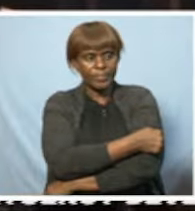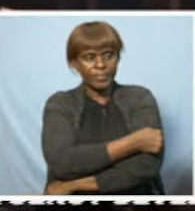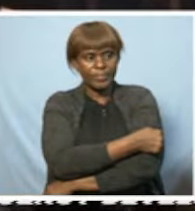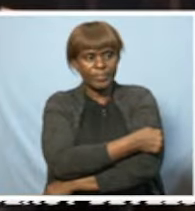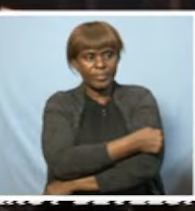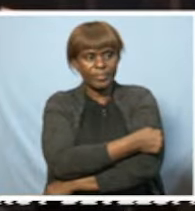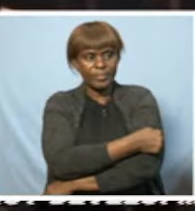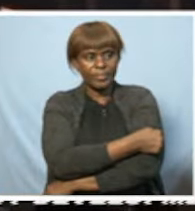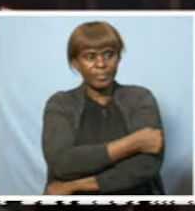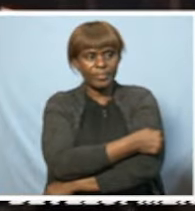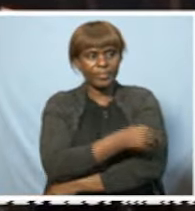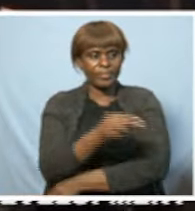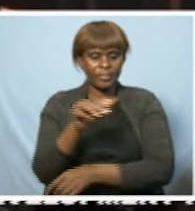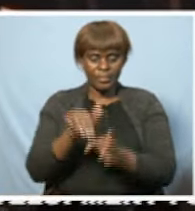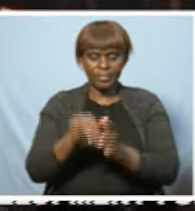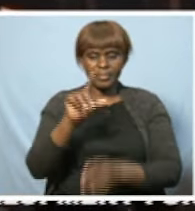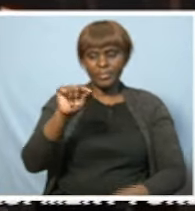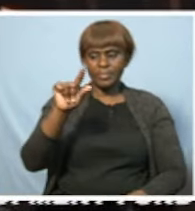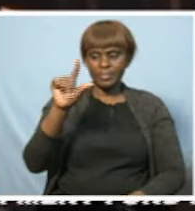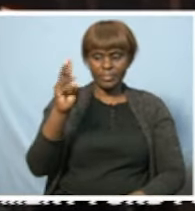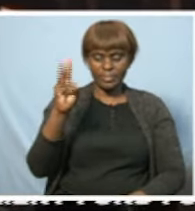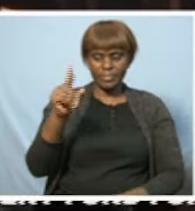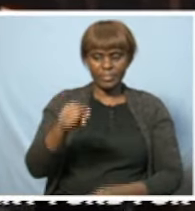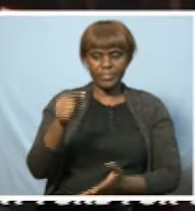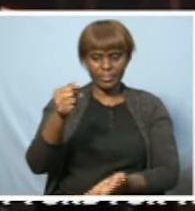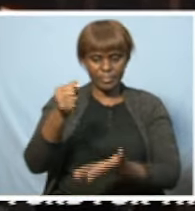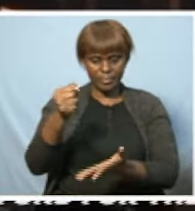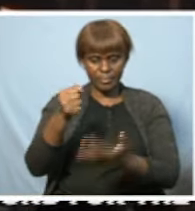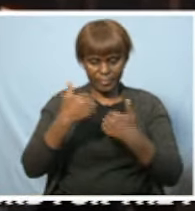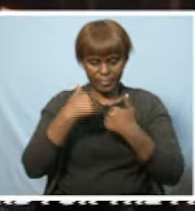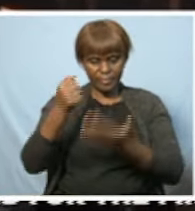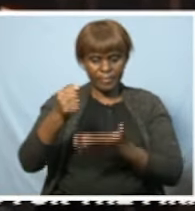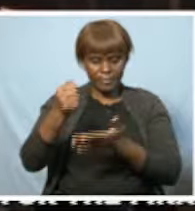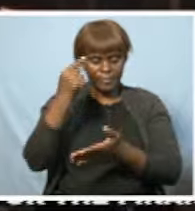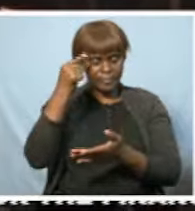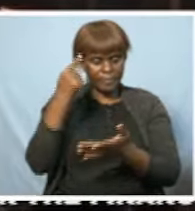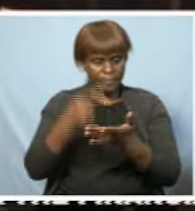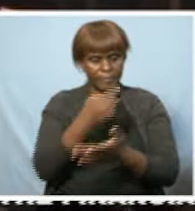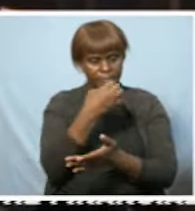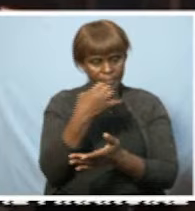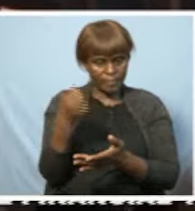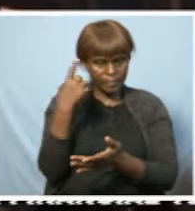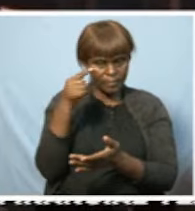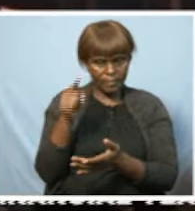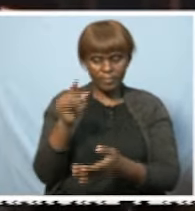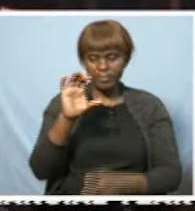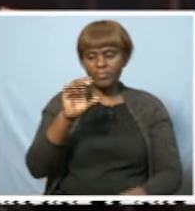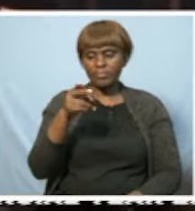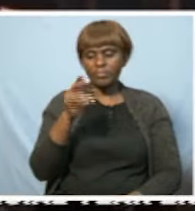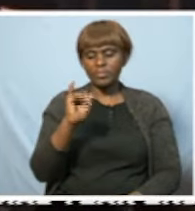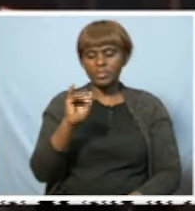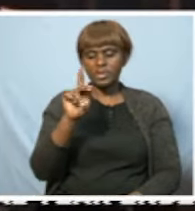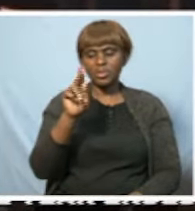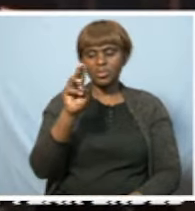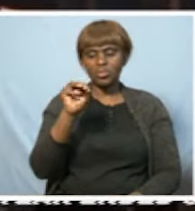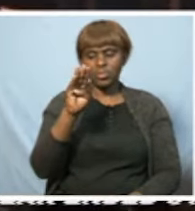We in 2026 budget, we have budgeted for the equipment for Chikumba Health Post to be